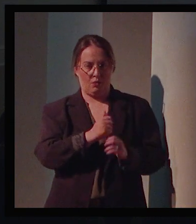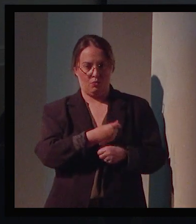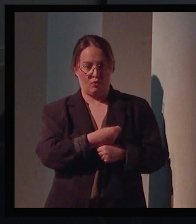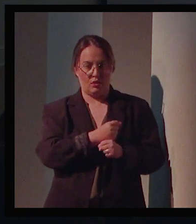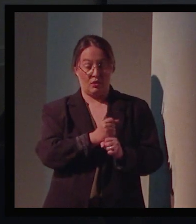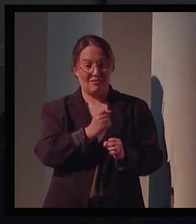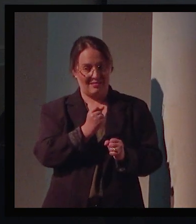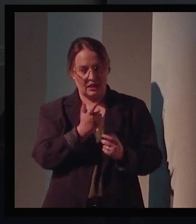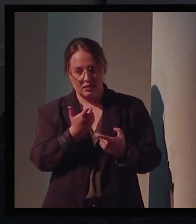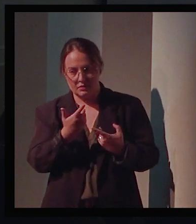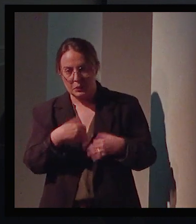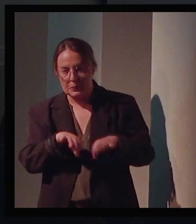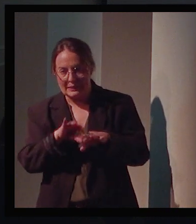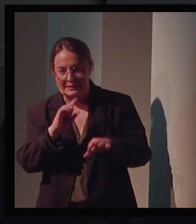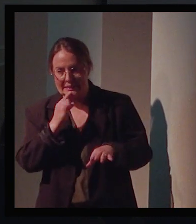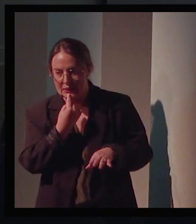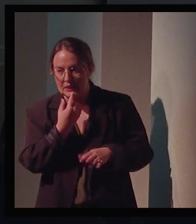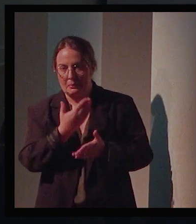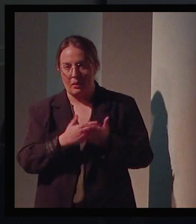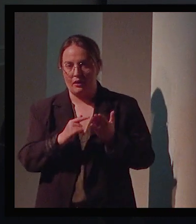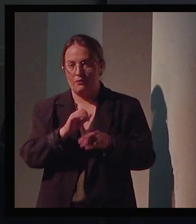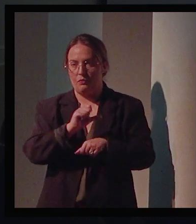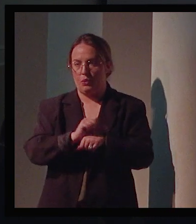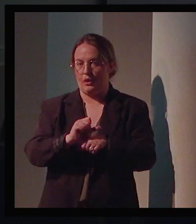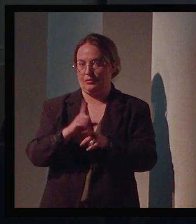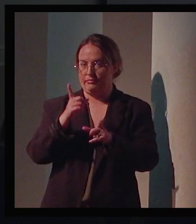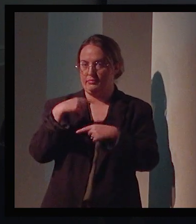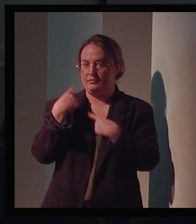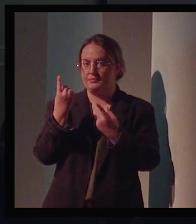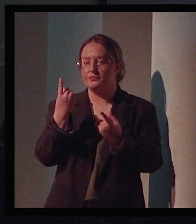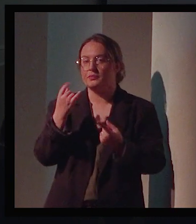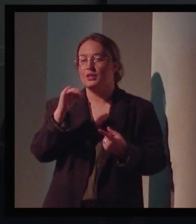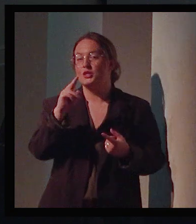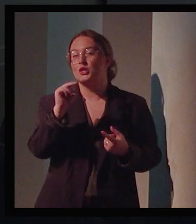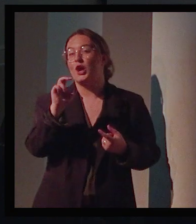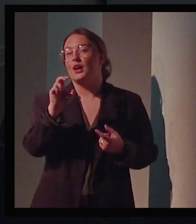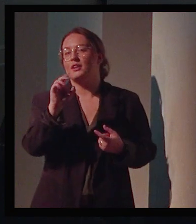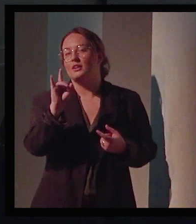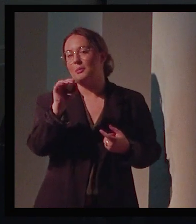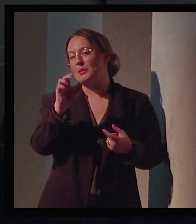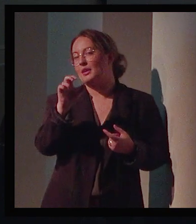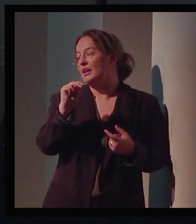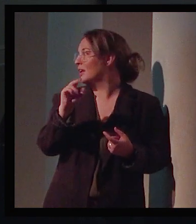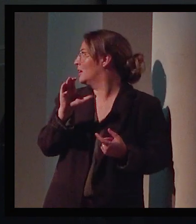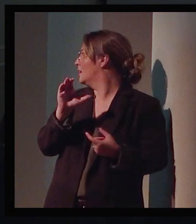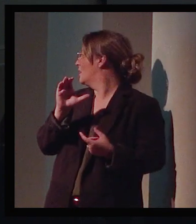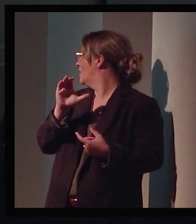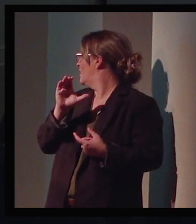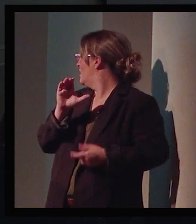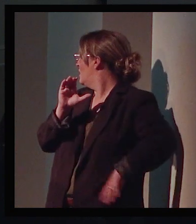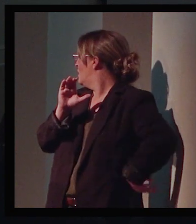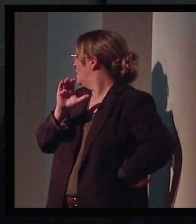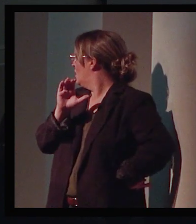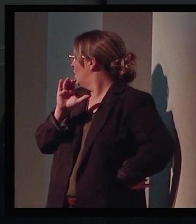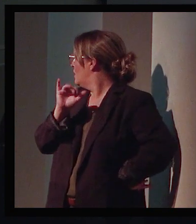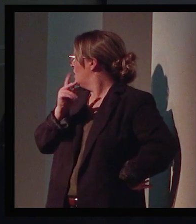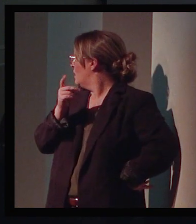is critical. The academic painter Jean-Auguste Dominique Ingres, whose amazing portrait you see